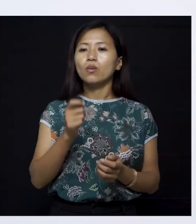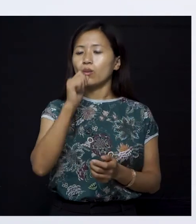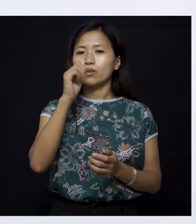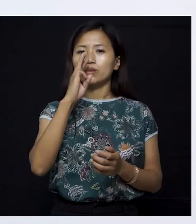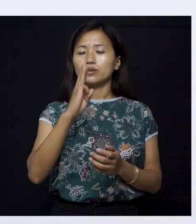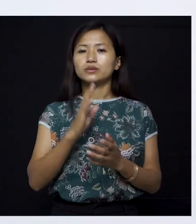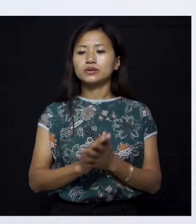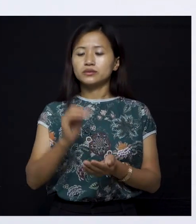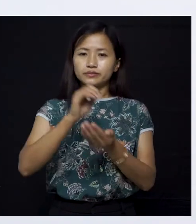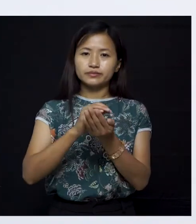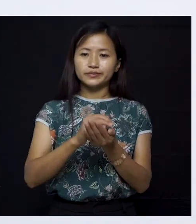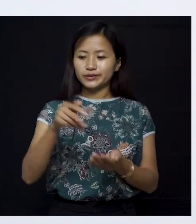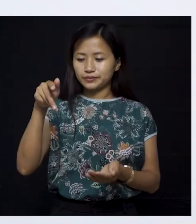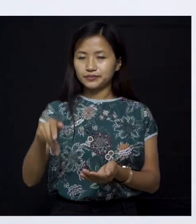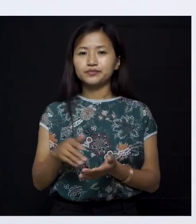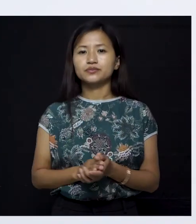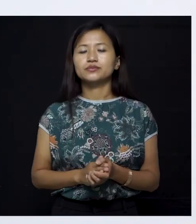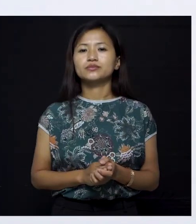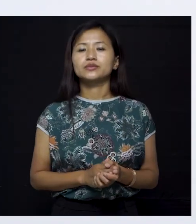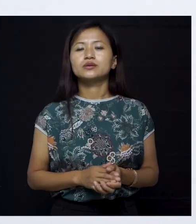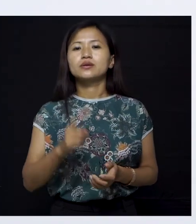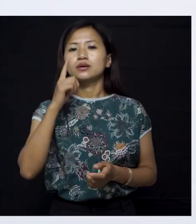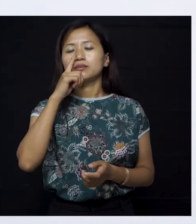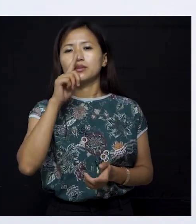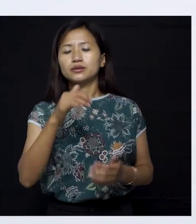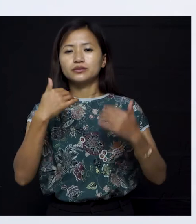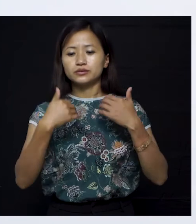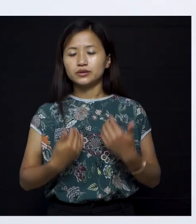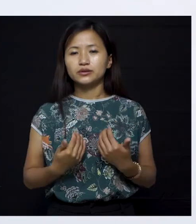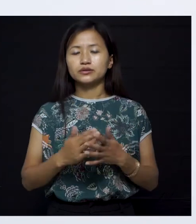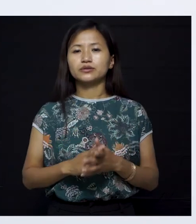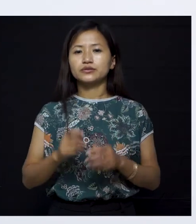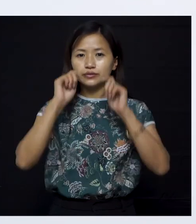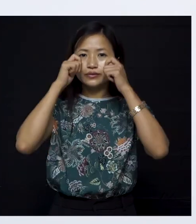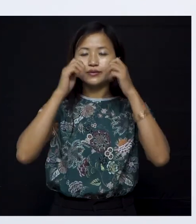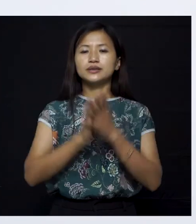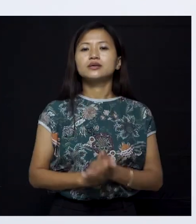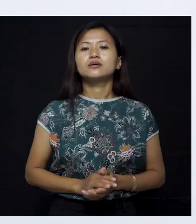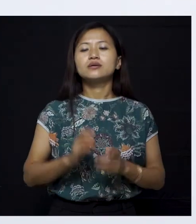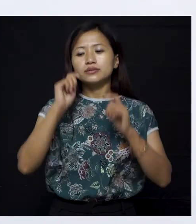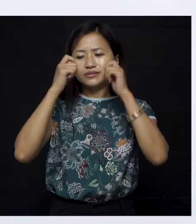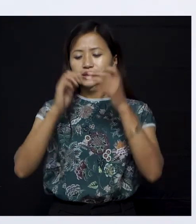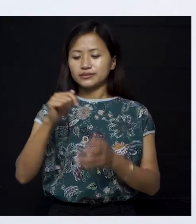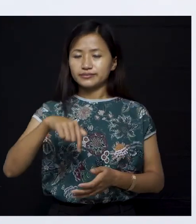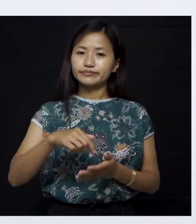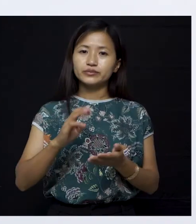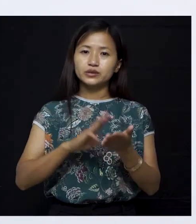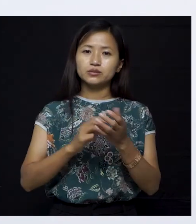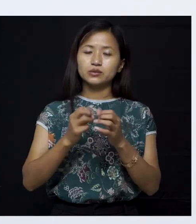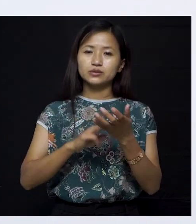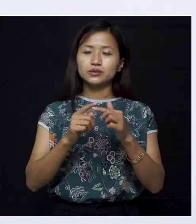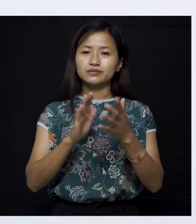would not keep it. The girls thought that the mother was tired of crying, and that's why she was not crying at this moment, right?